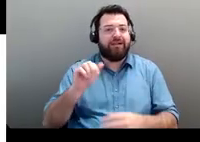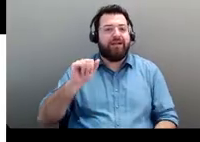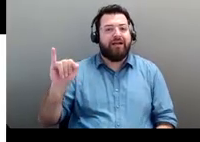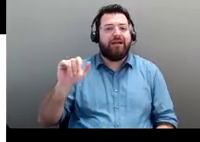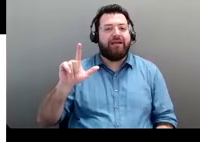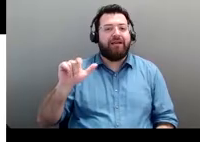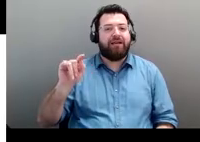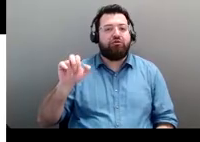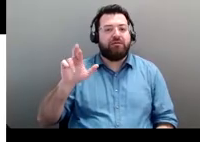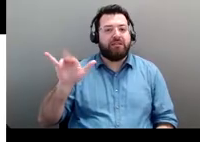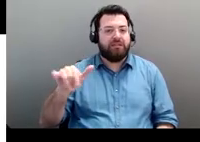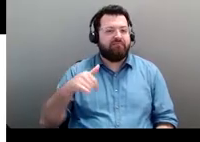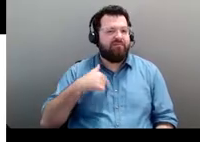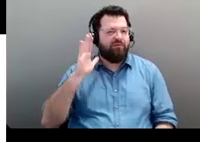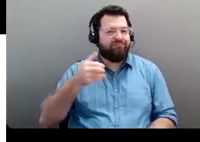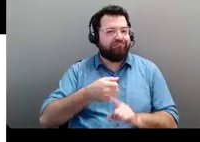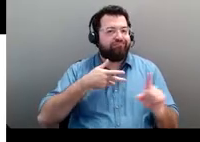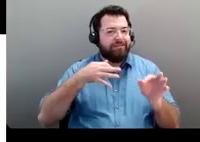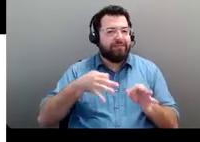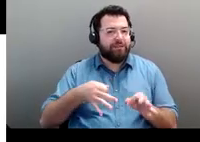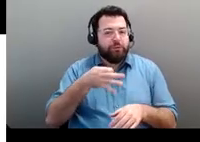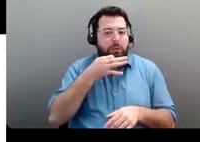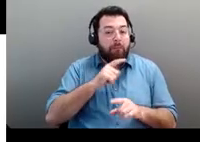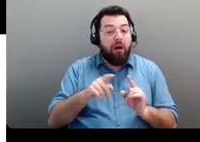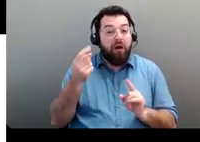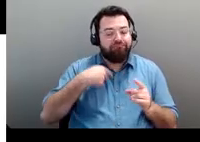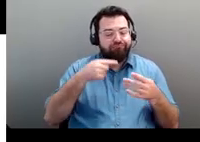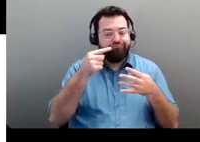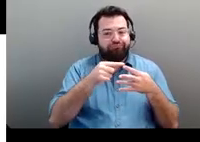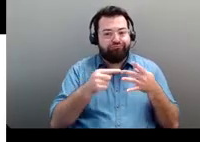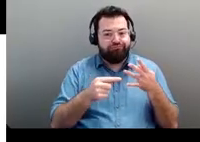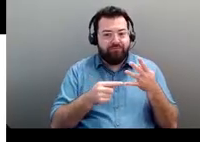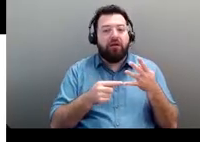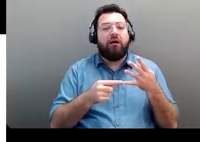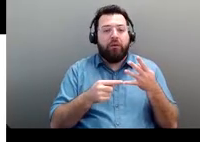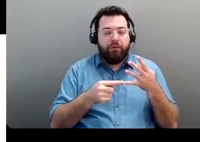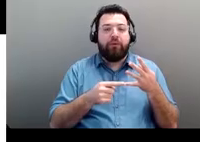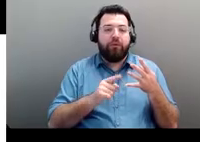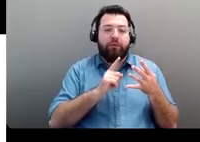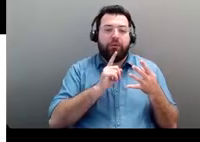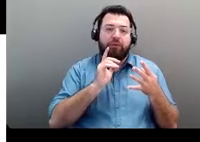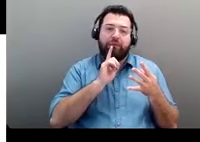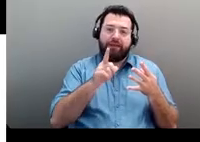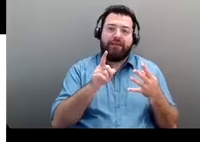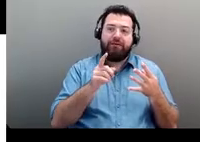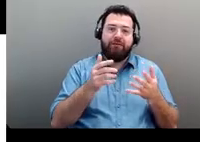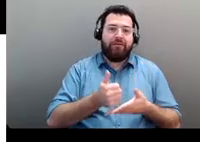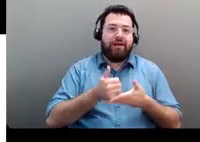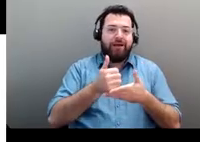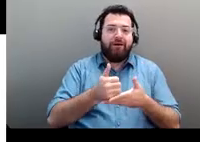I'll talk about in a minute. And I find that those four areas will really anchor